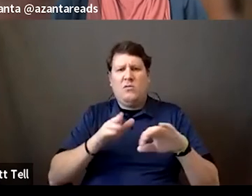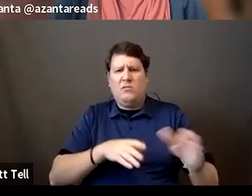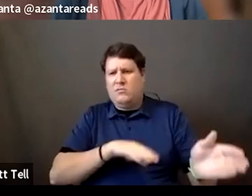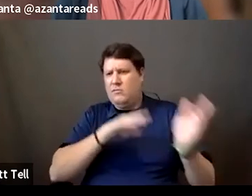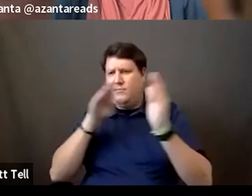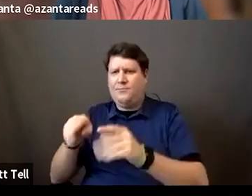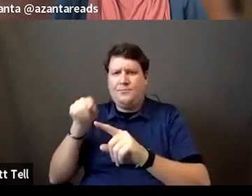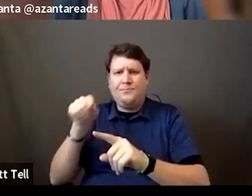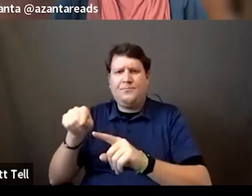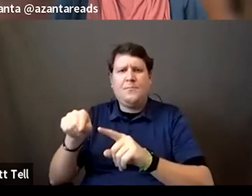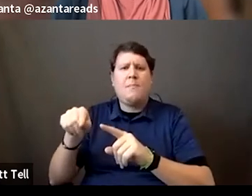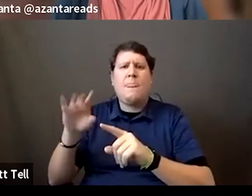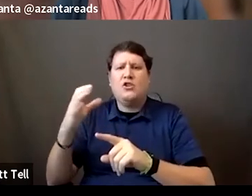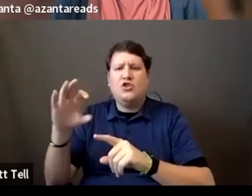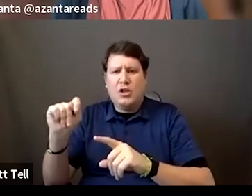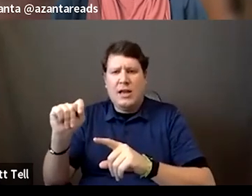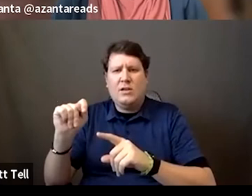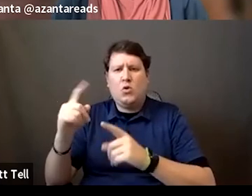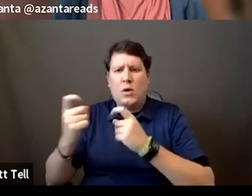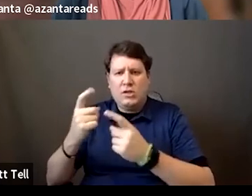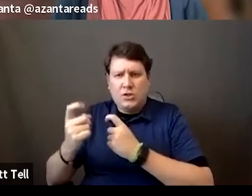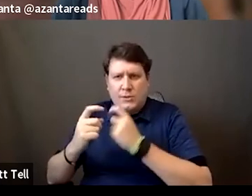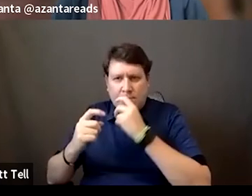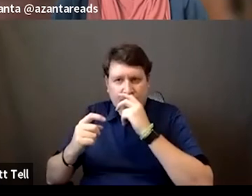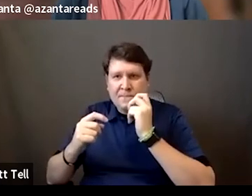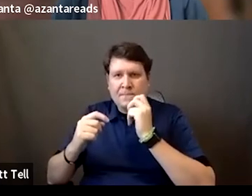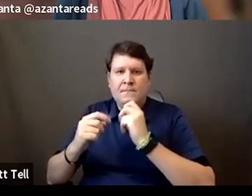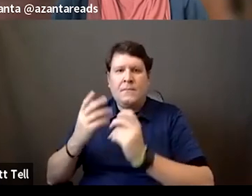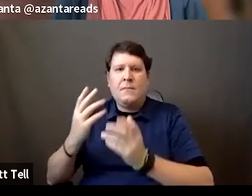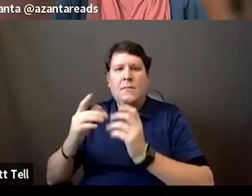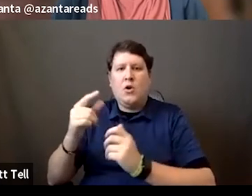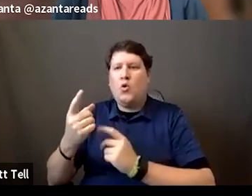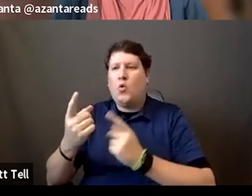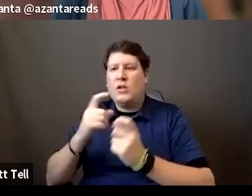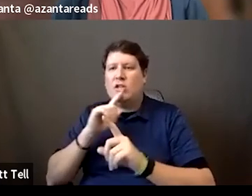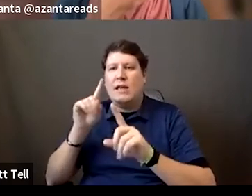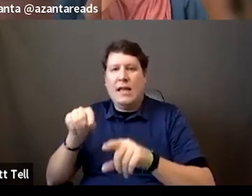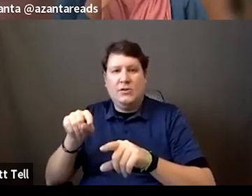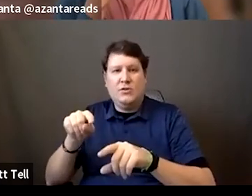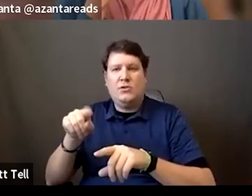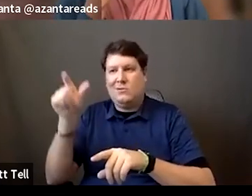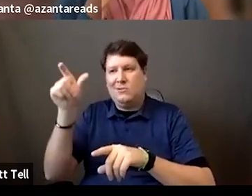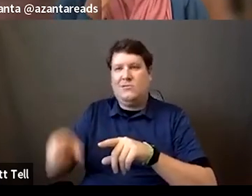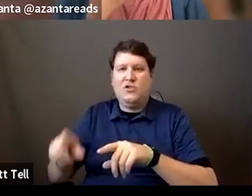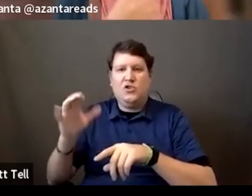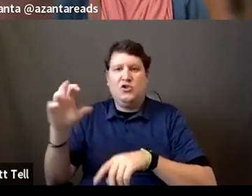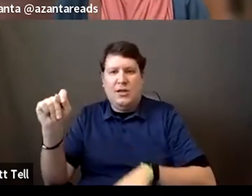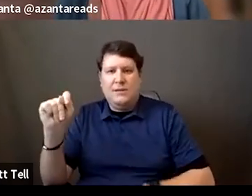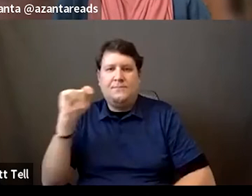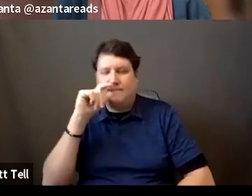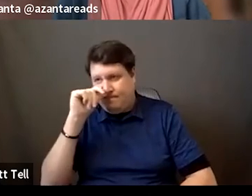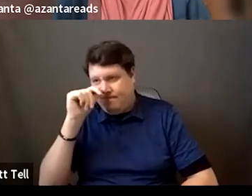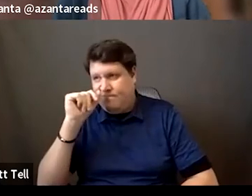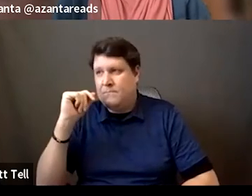question. I'm looking at the time, perhaps a QA question. We can always come back and chat if we want to. So